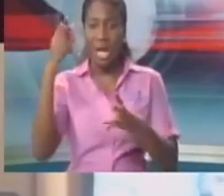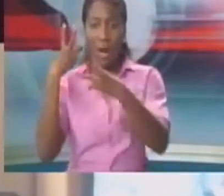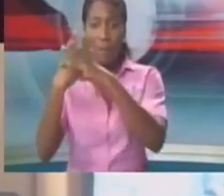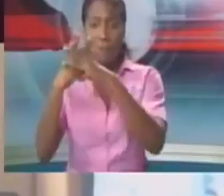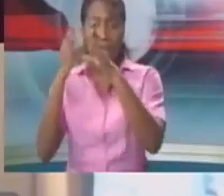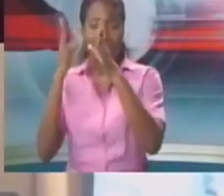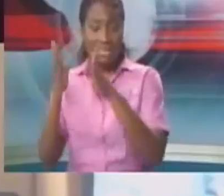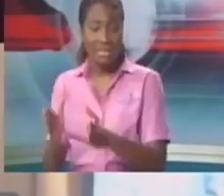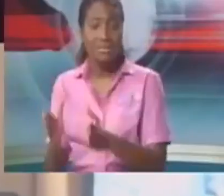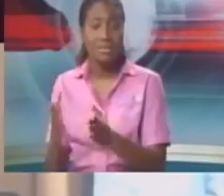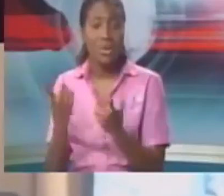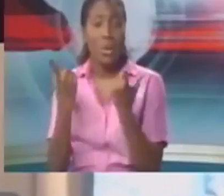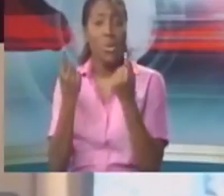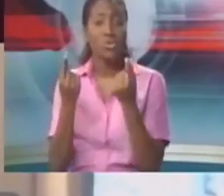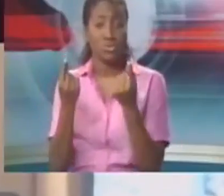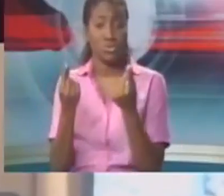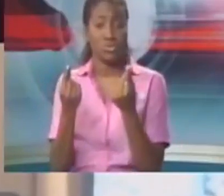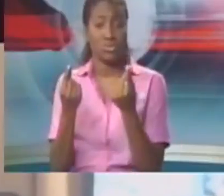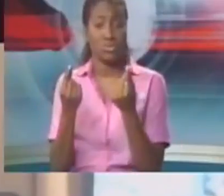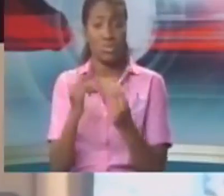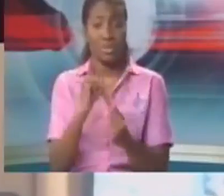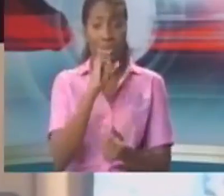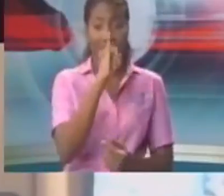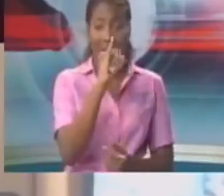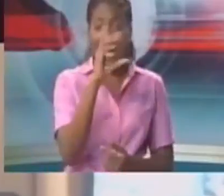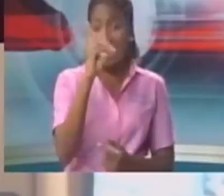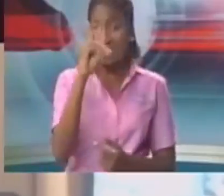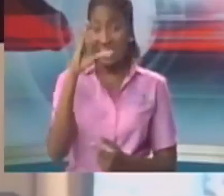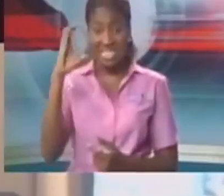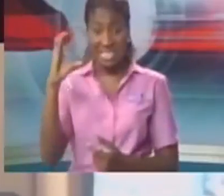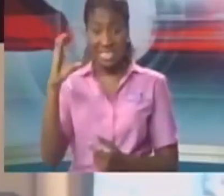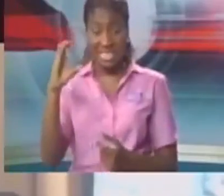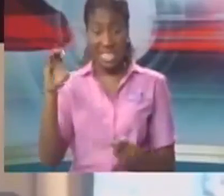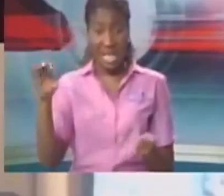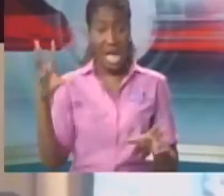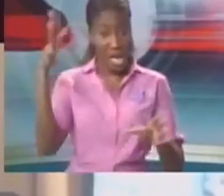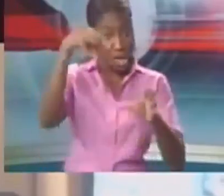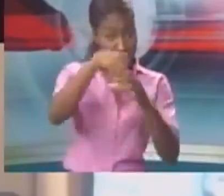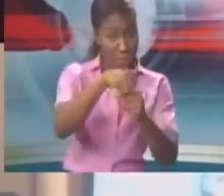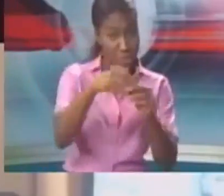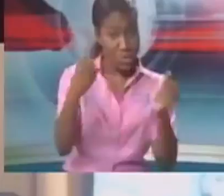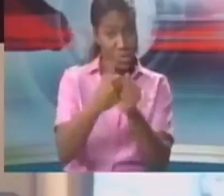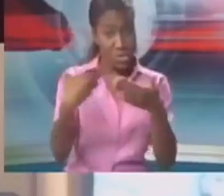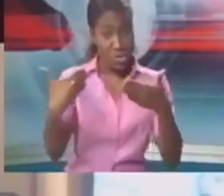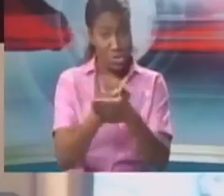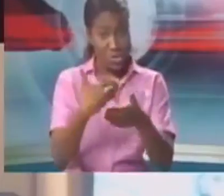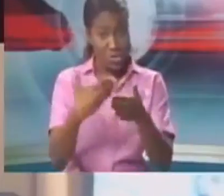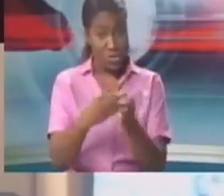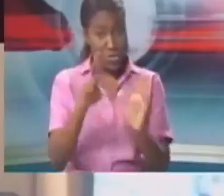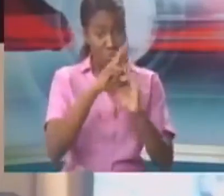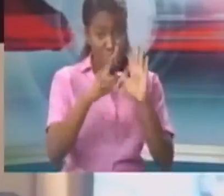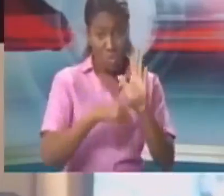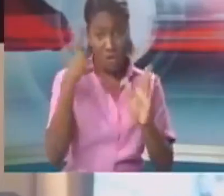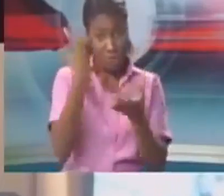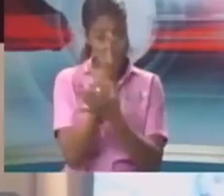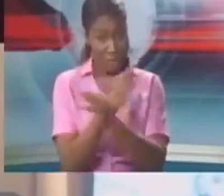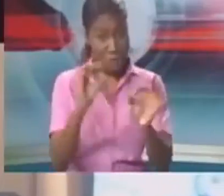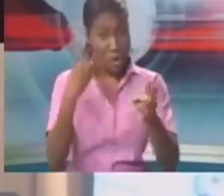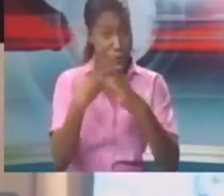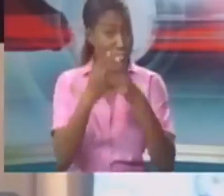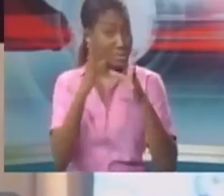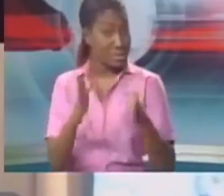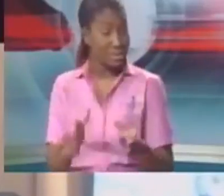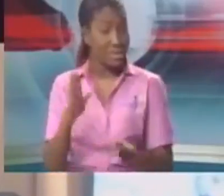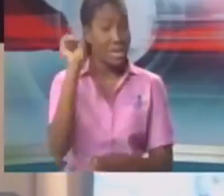of COVID-19? Is the IDC under the same policy arrangement as with other prisoners within